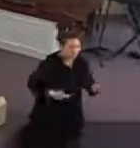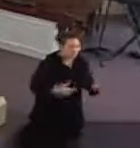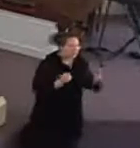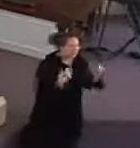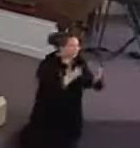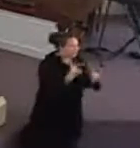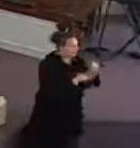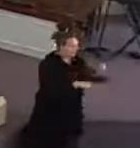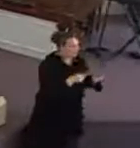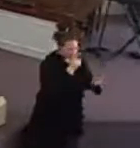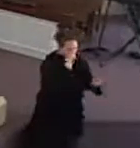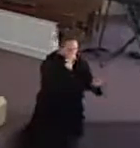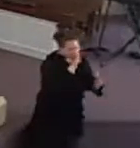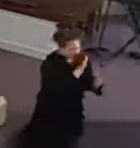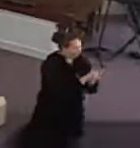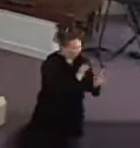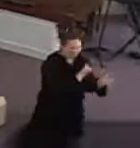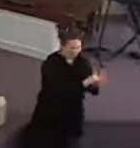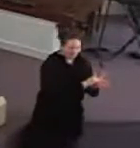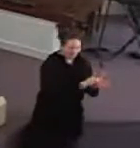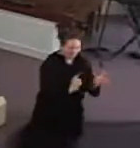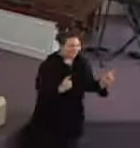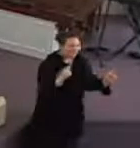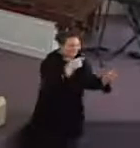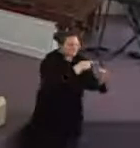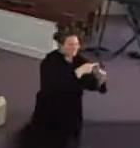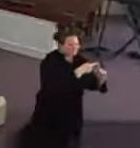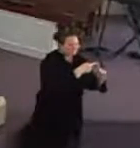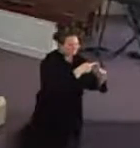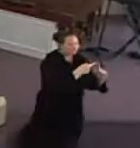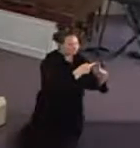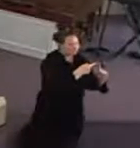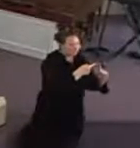it until it's too late.